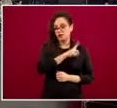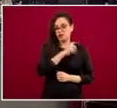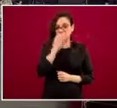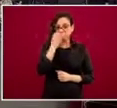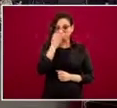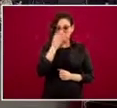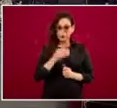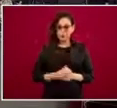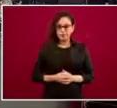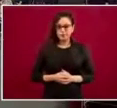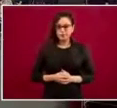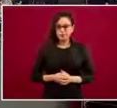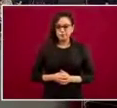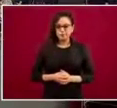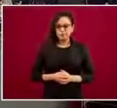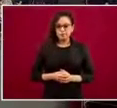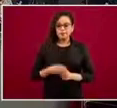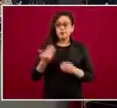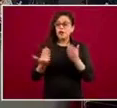system.